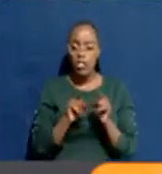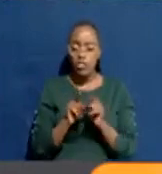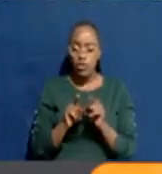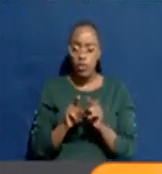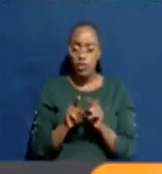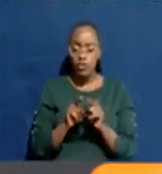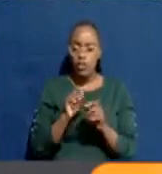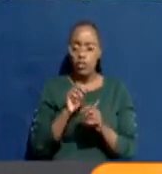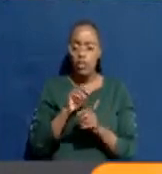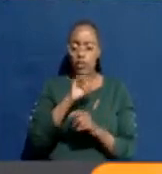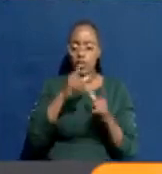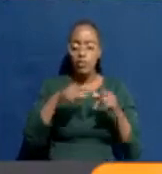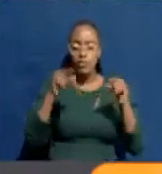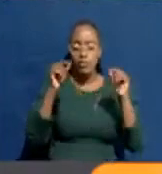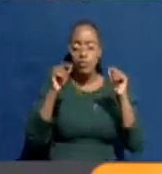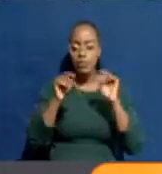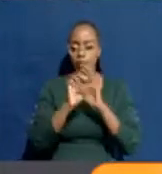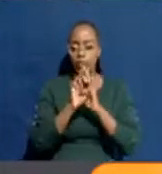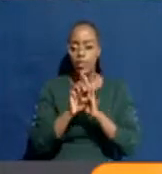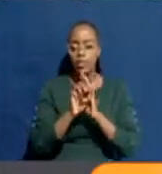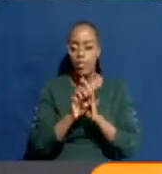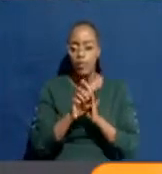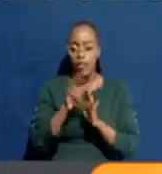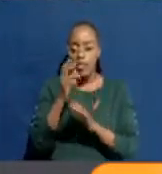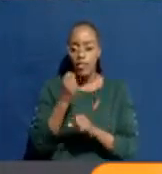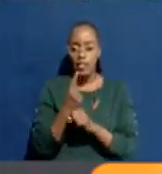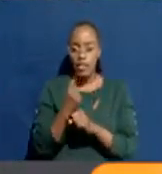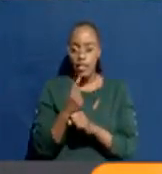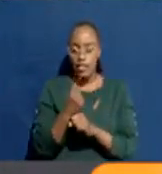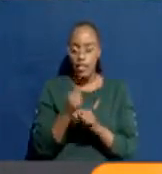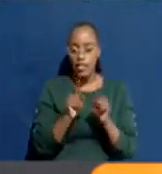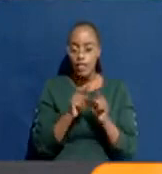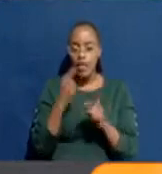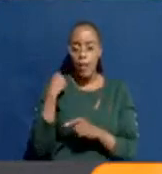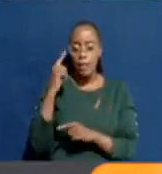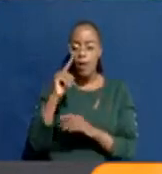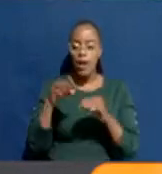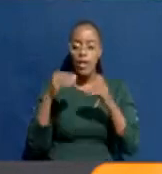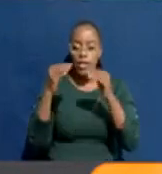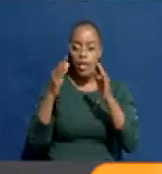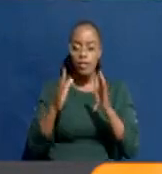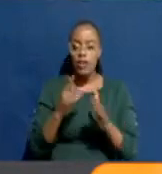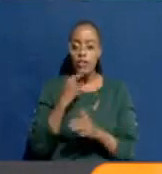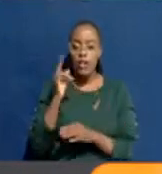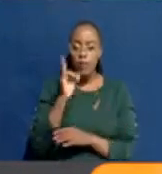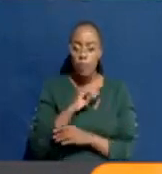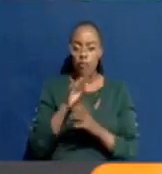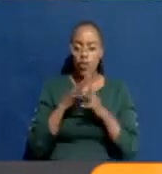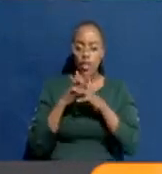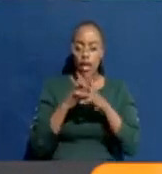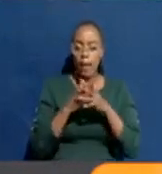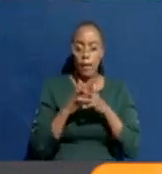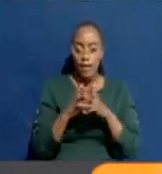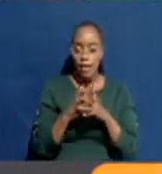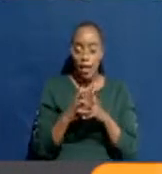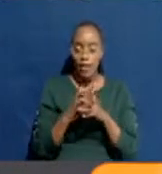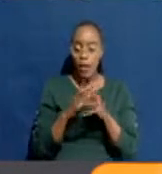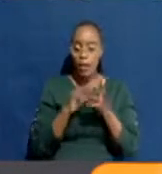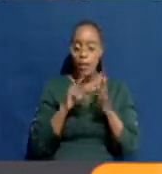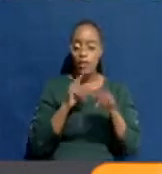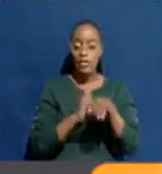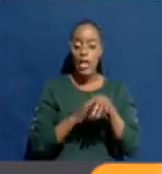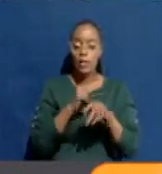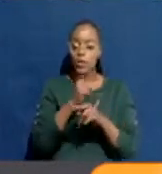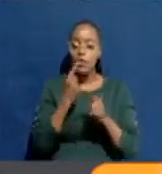off. Okay. Japan, for example, just to say 30 seconds, Japan is the number one lender, and I said that, of the US. So when you